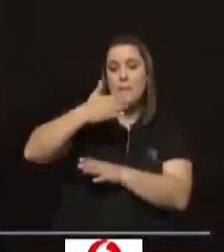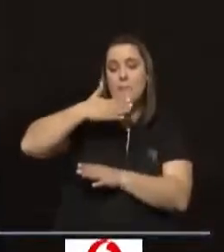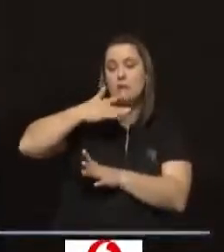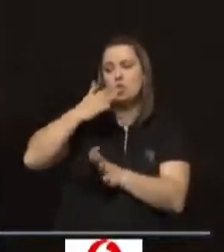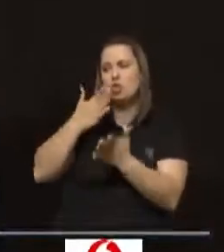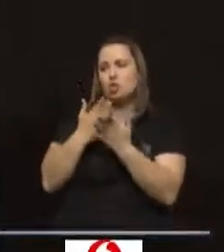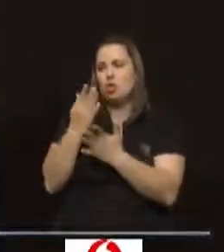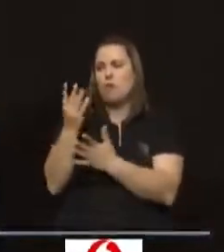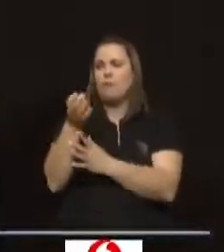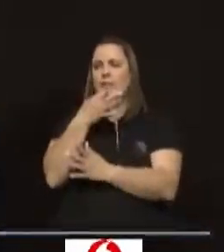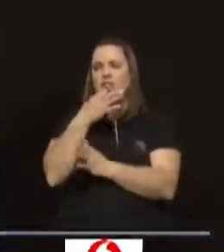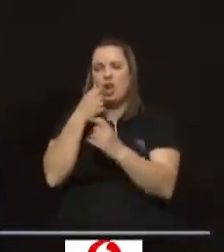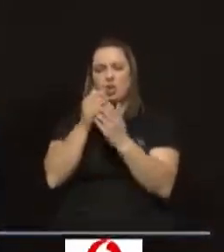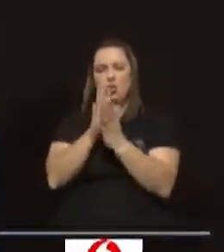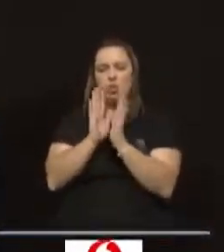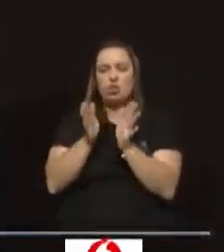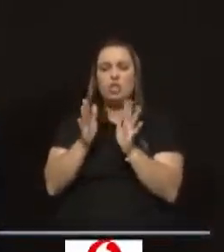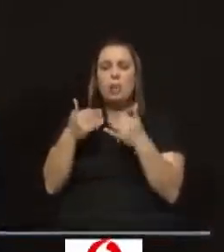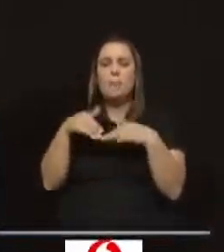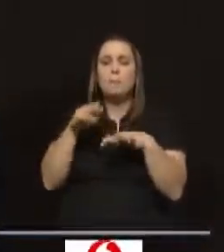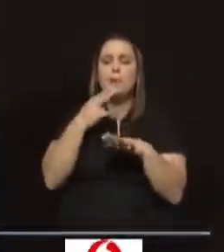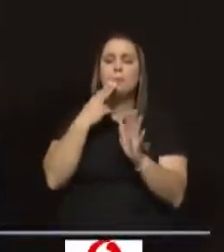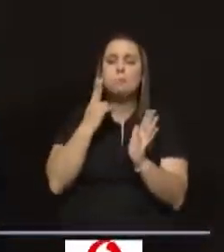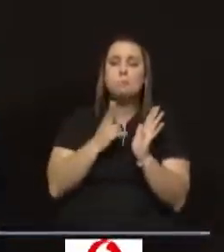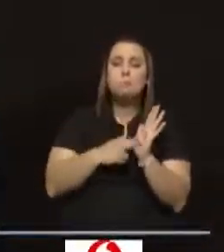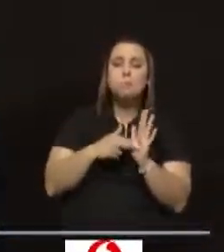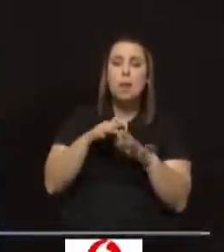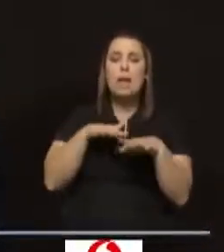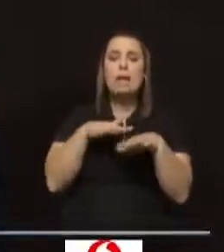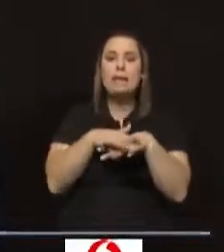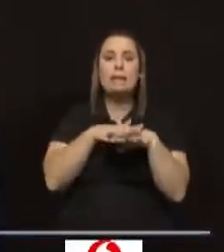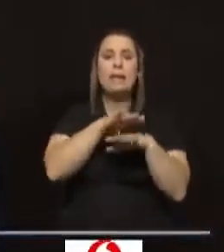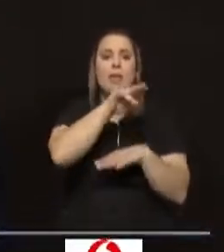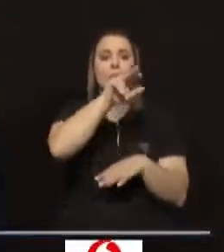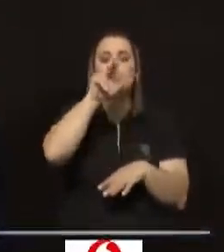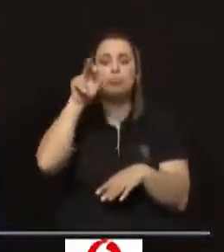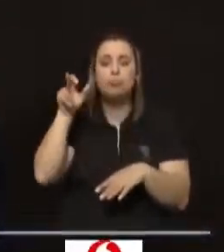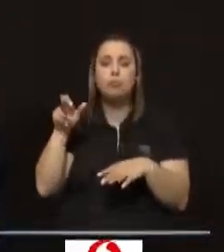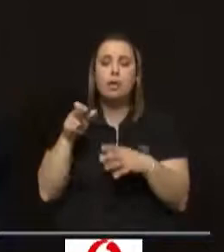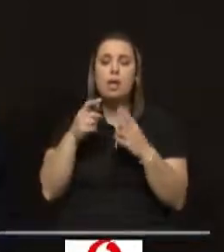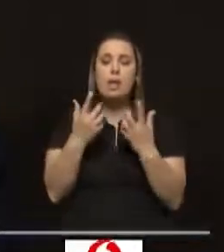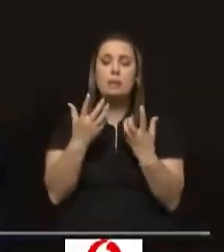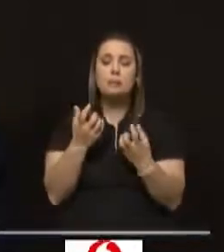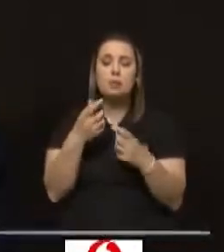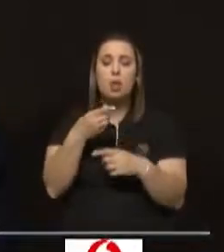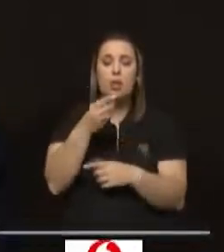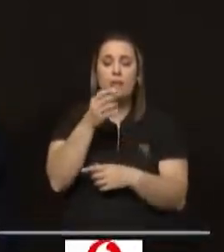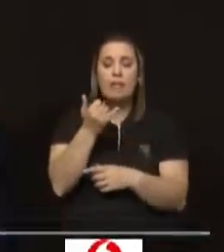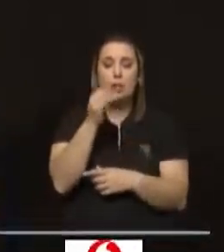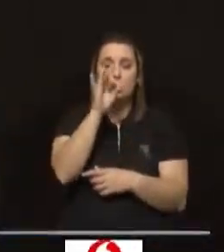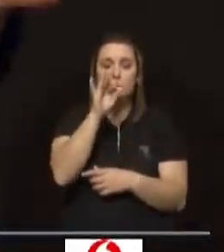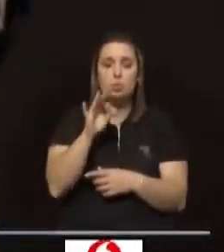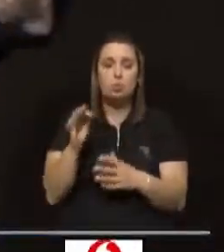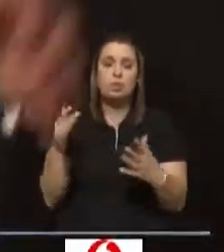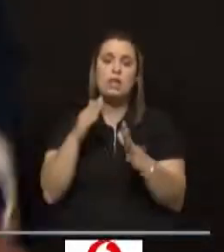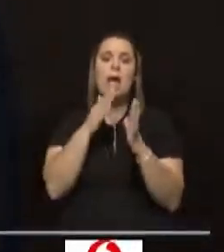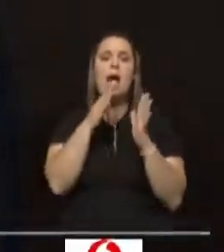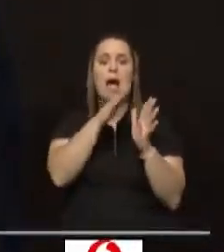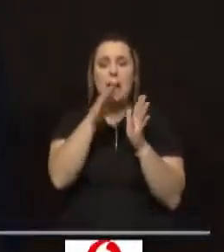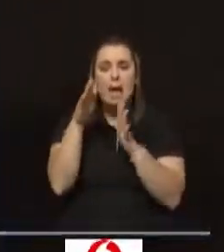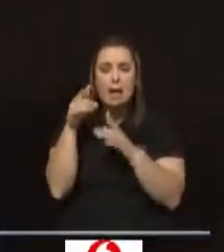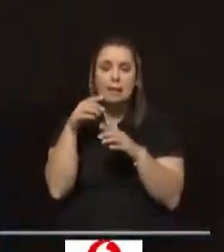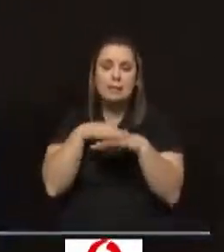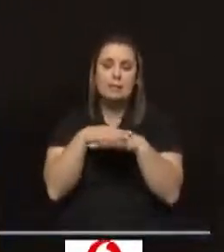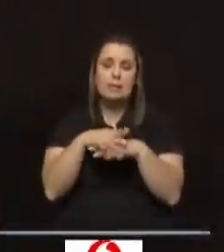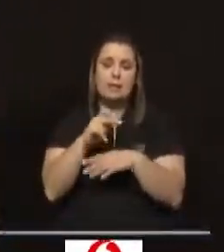the sector, the white areas. Everything has already been said about the coverage of a high debit to networks in Portugal